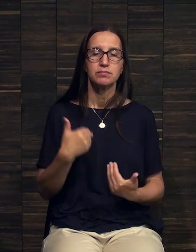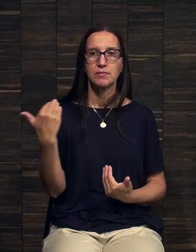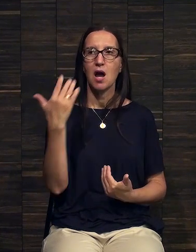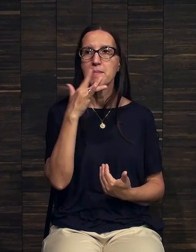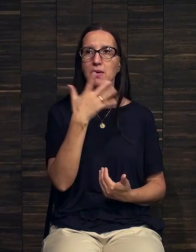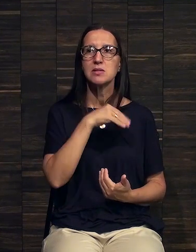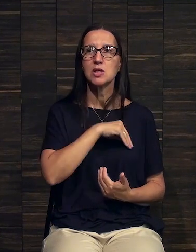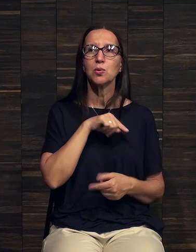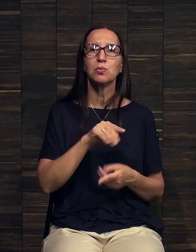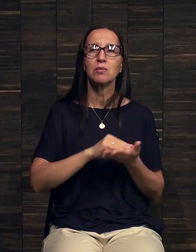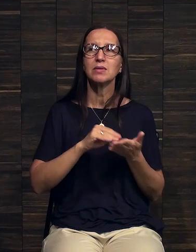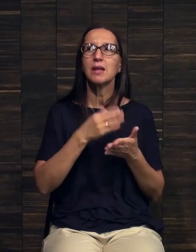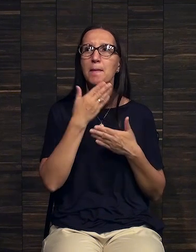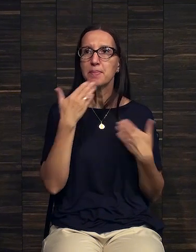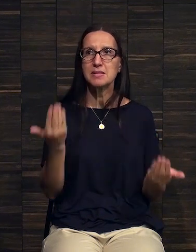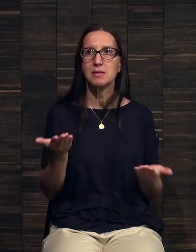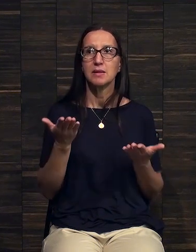personification of the American spirit.